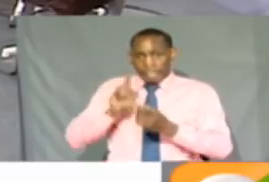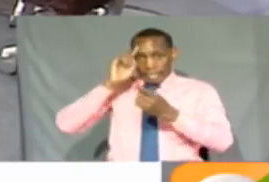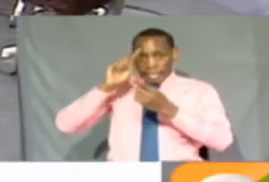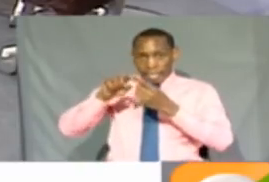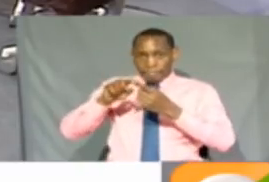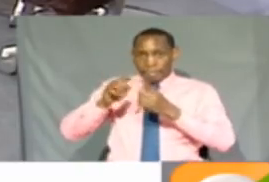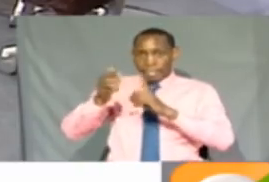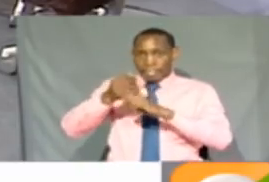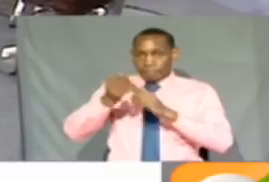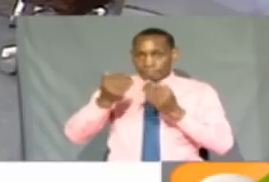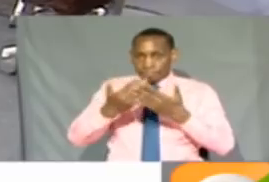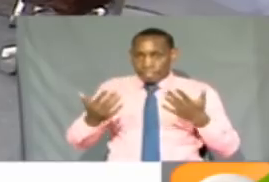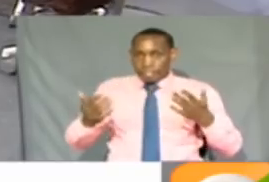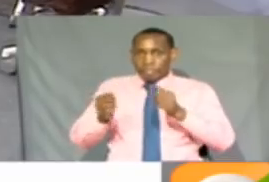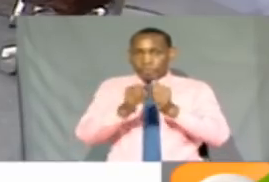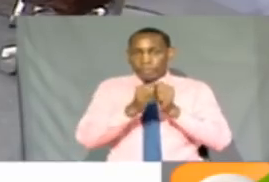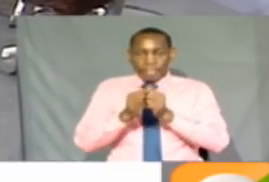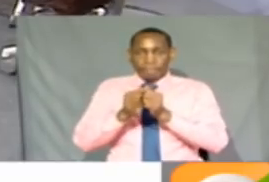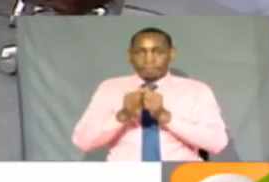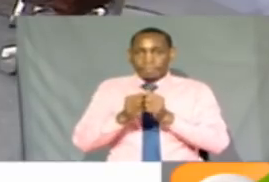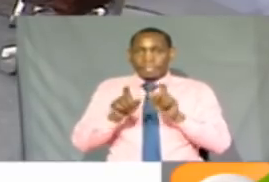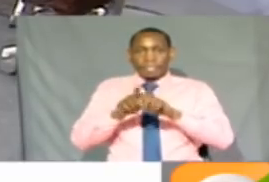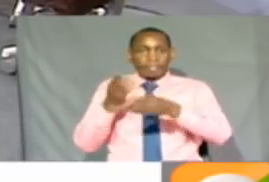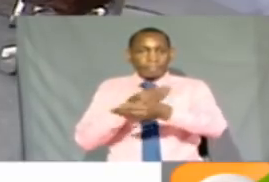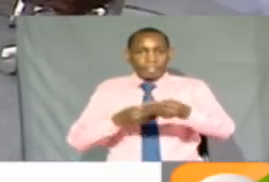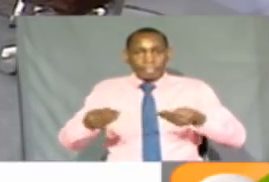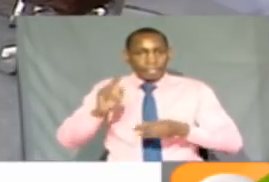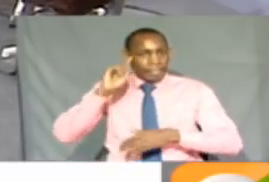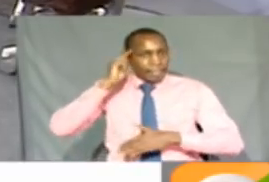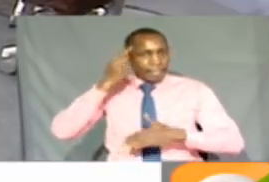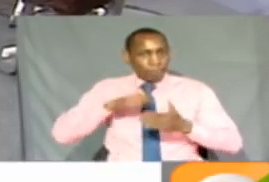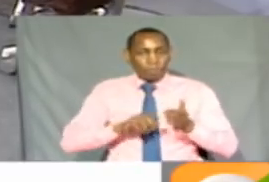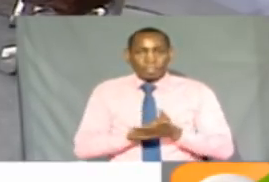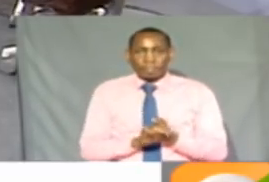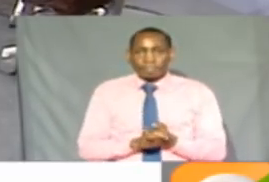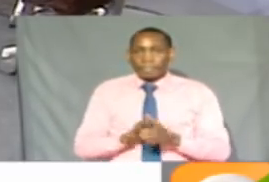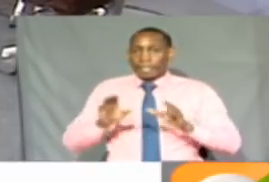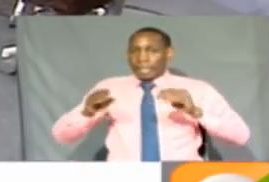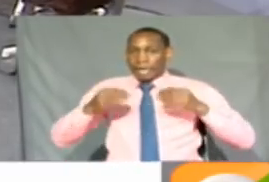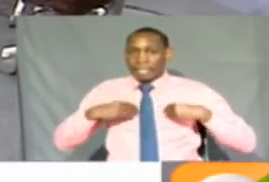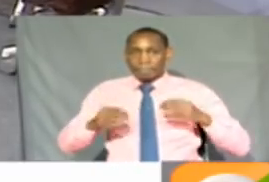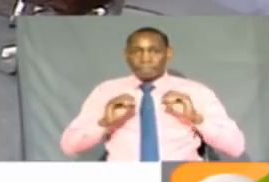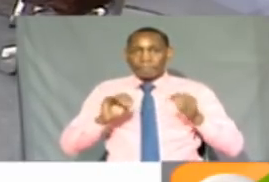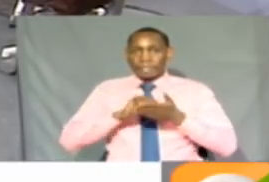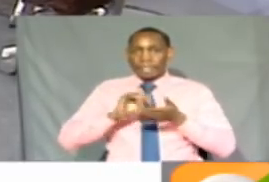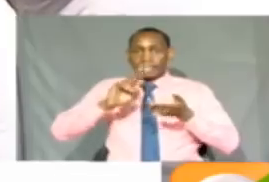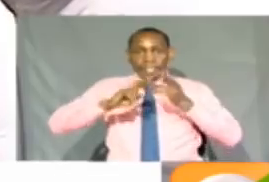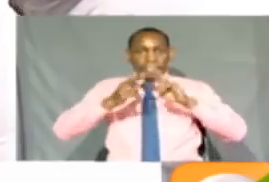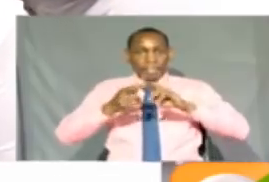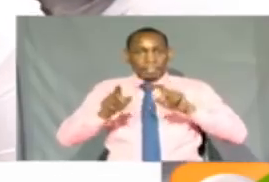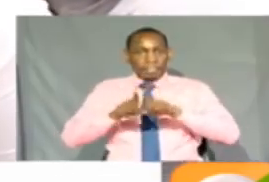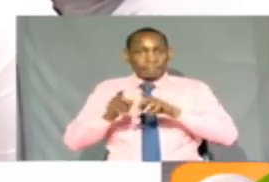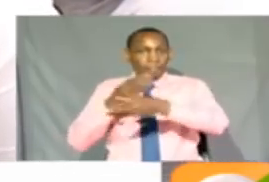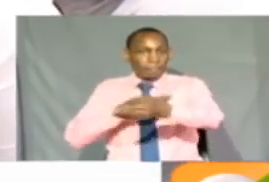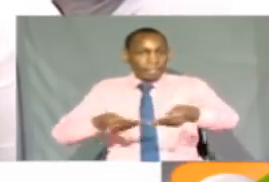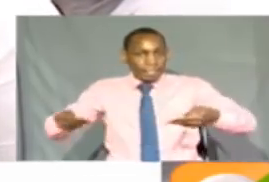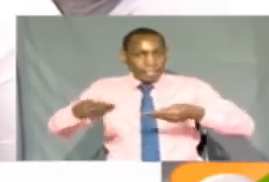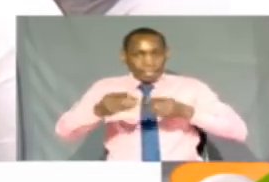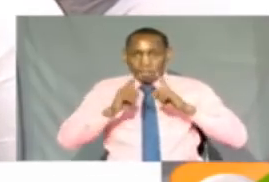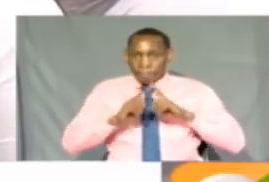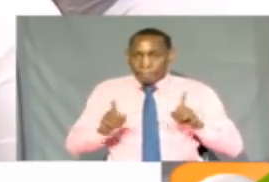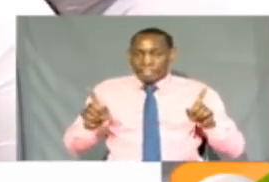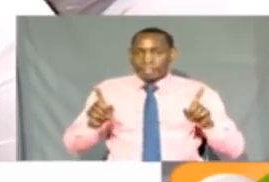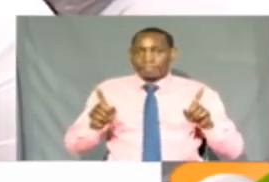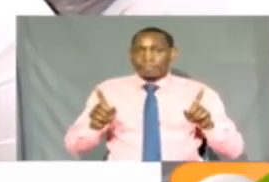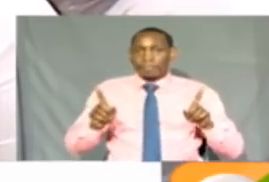together. It's just a give and take. What do you make of it? I think I'm not buying that idea that relationships are a transaction, but then we need